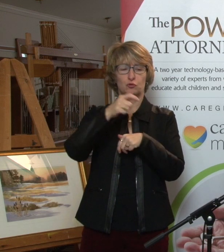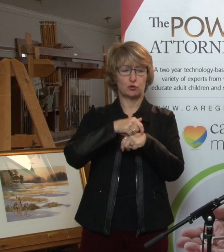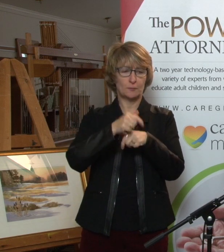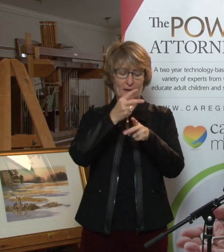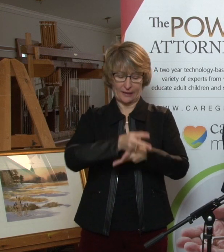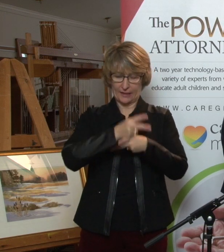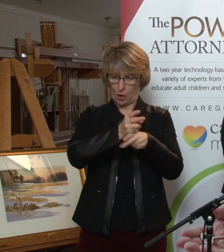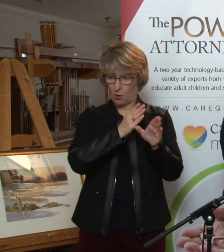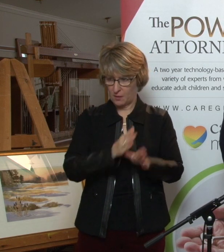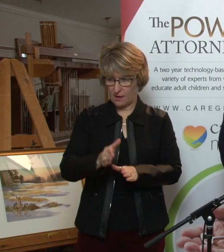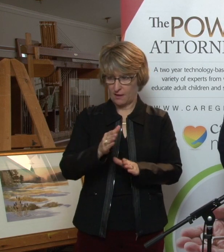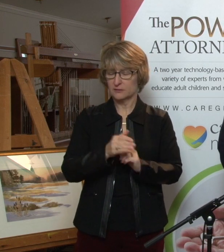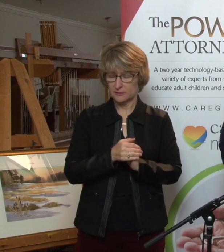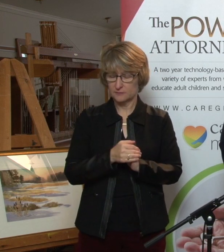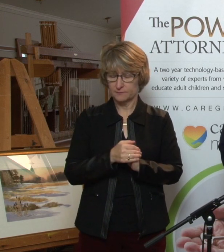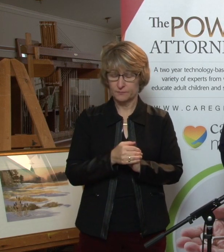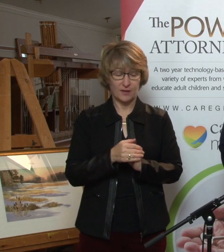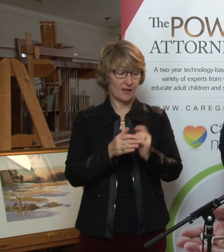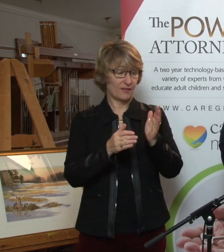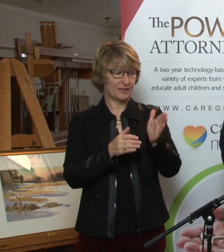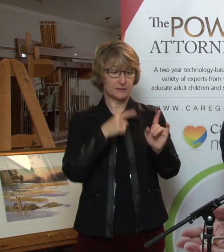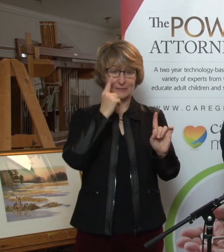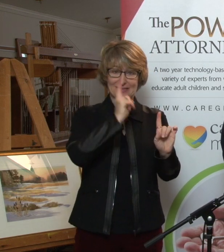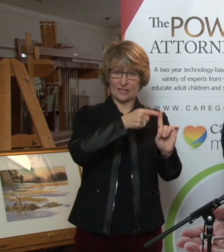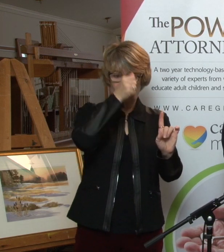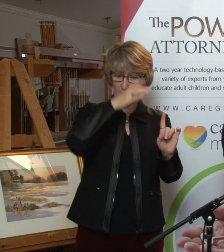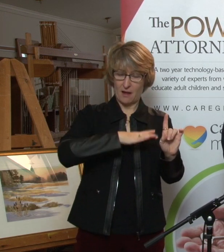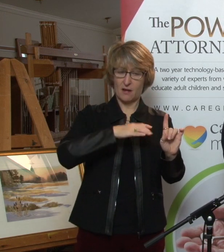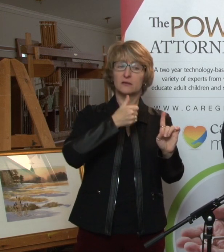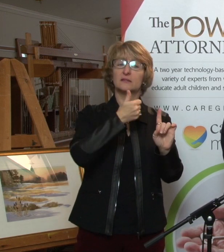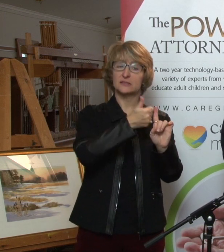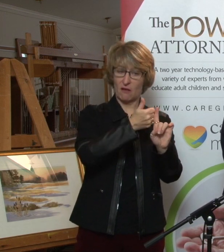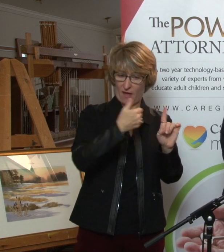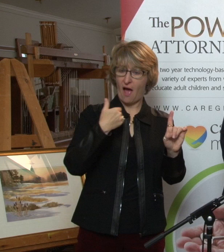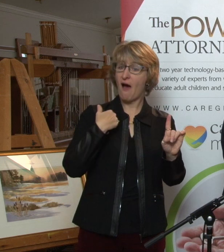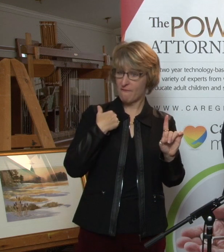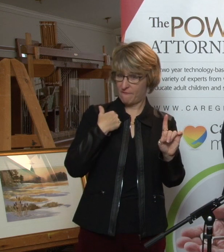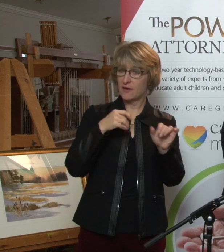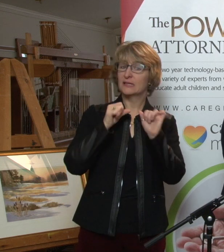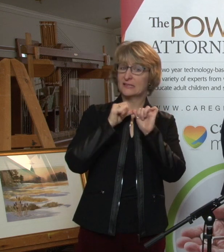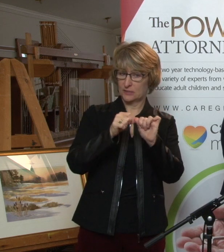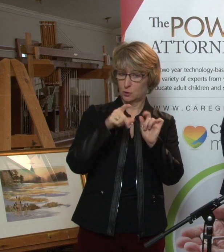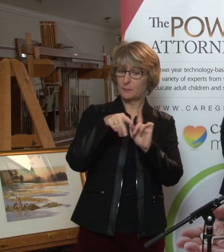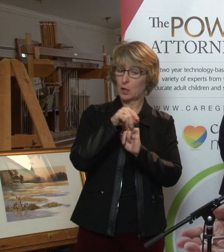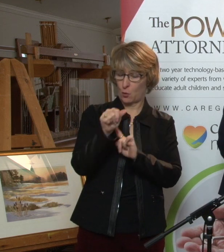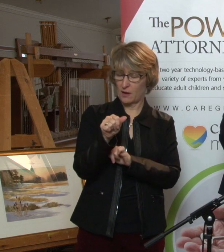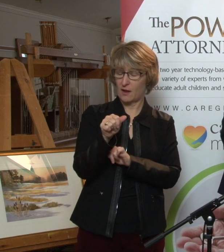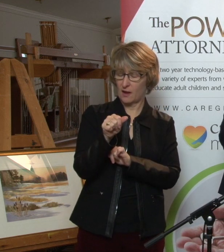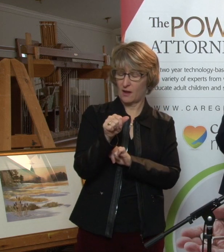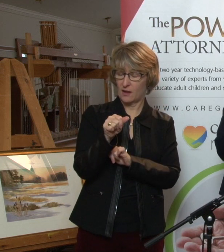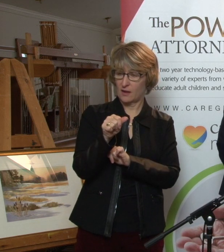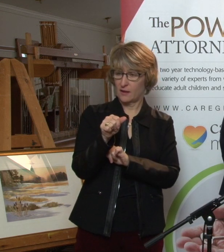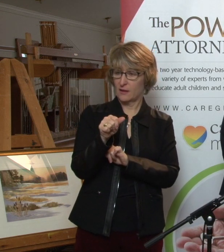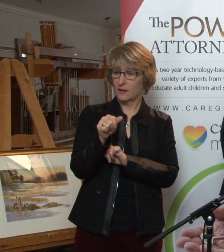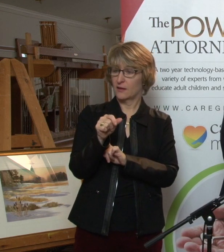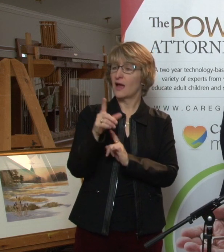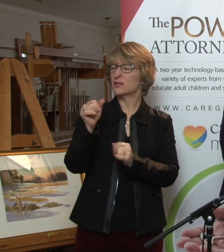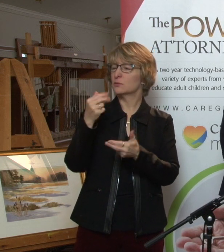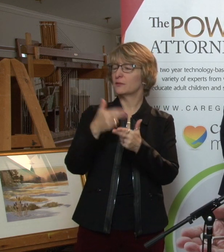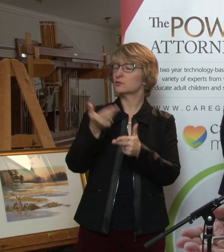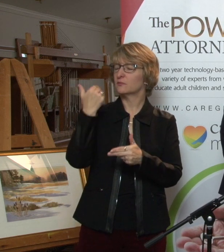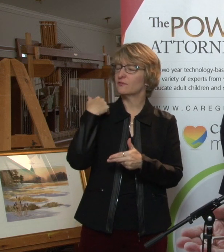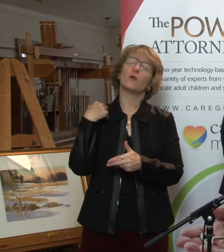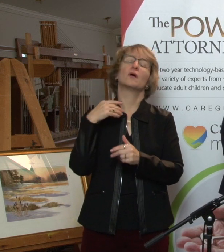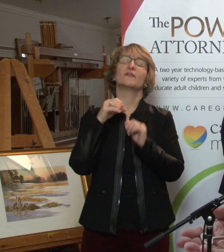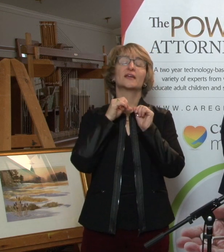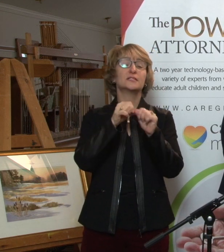man. This particular gentleman had a continuing power of attorney. So, and as you know, as we talked about that